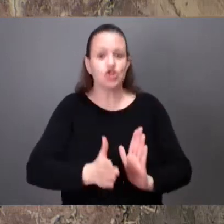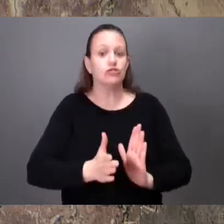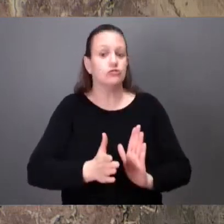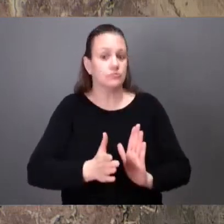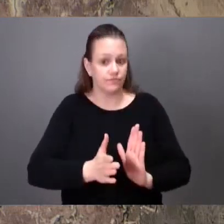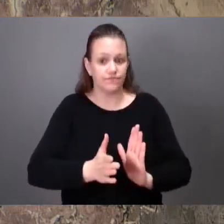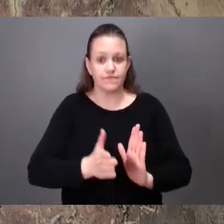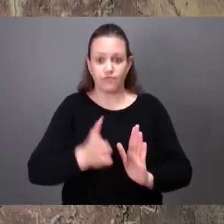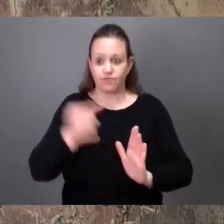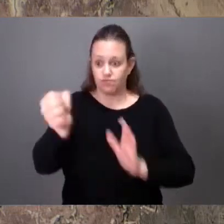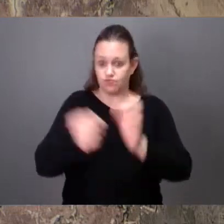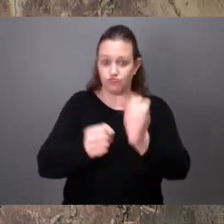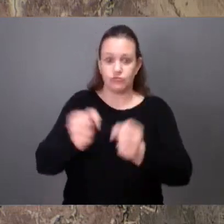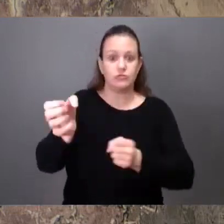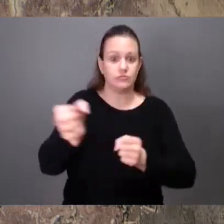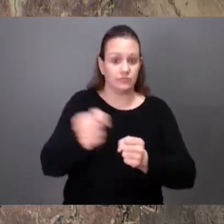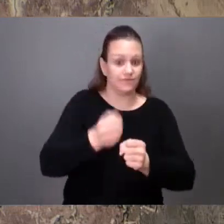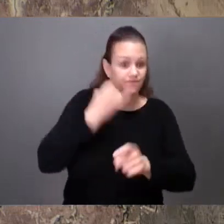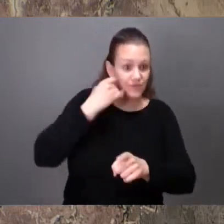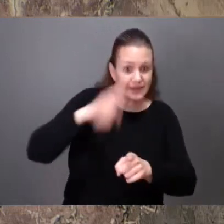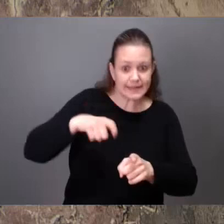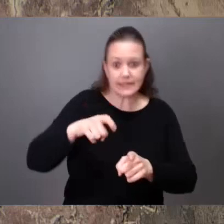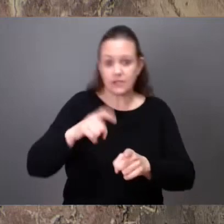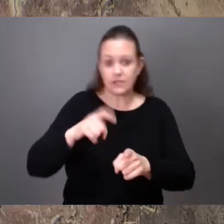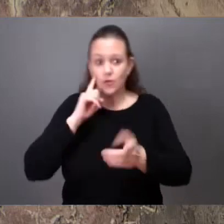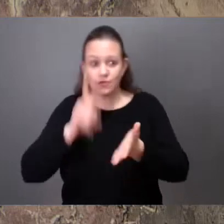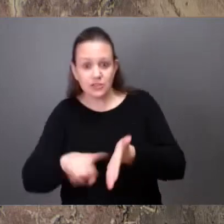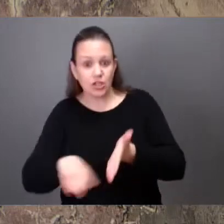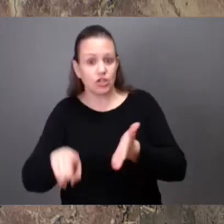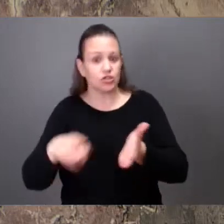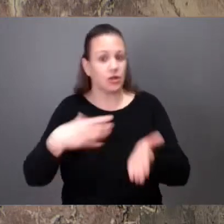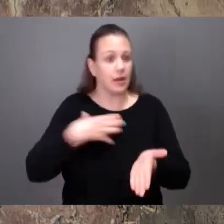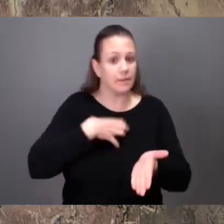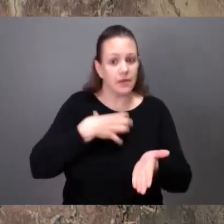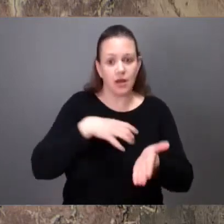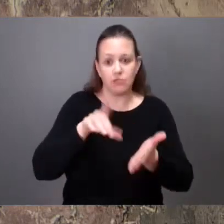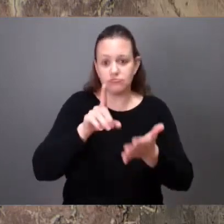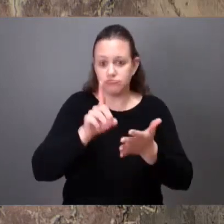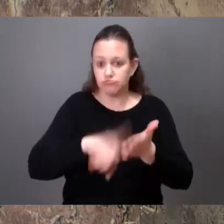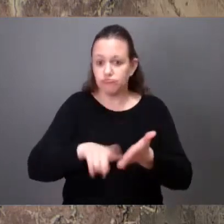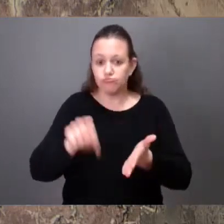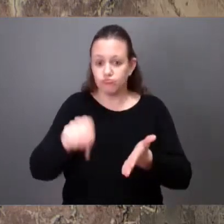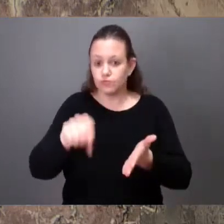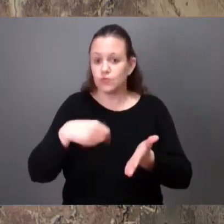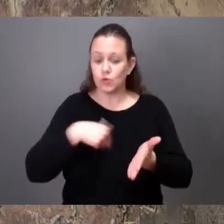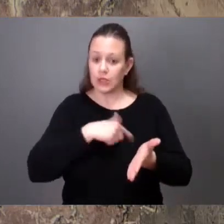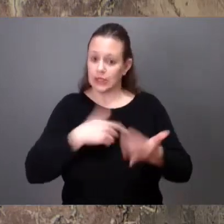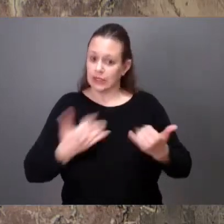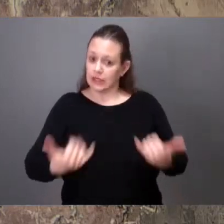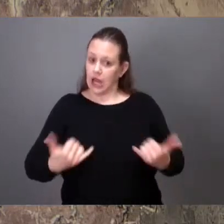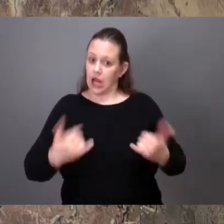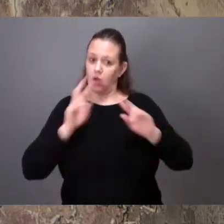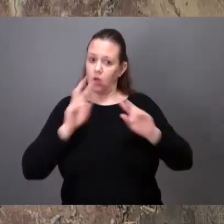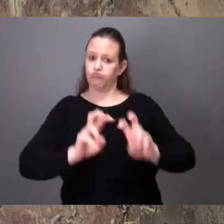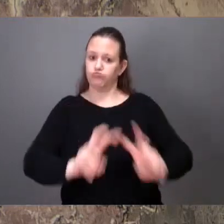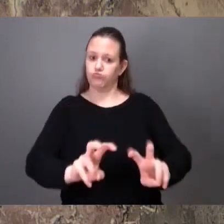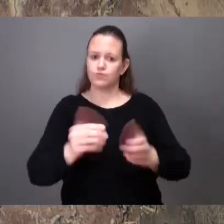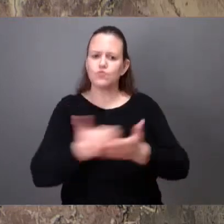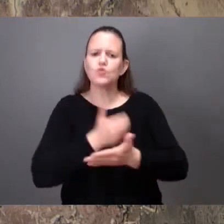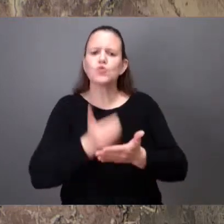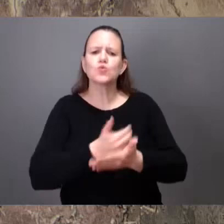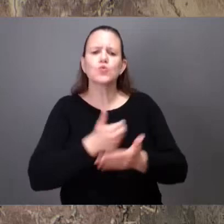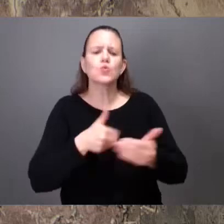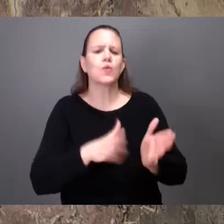new measures and are currently looking at new measures to ensure that the public can have trust that their